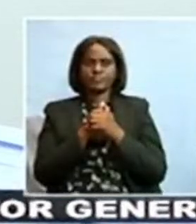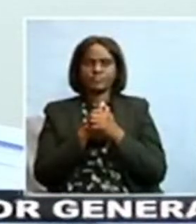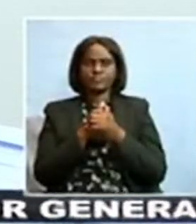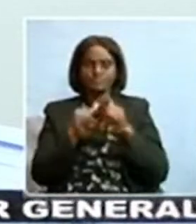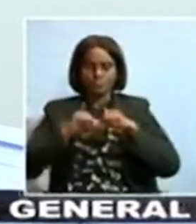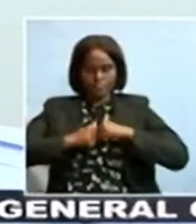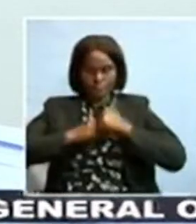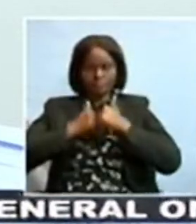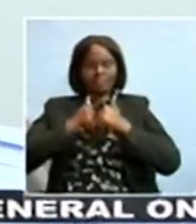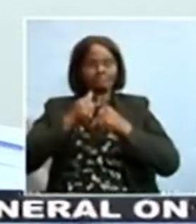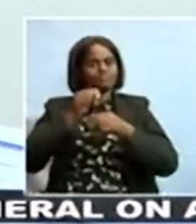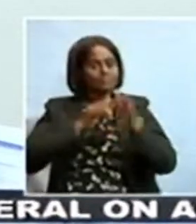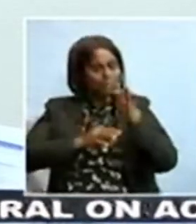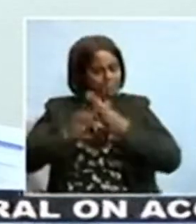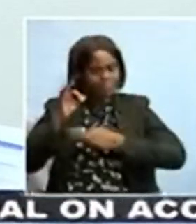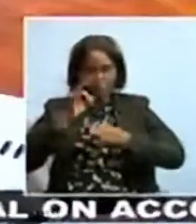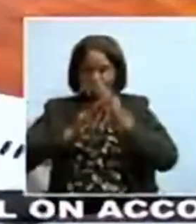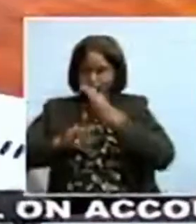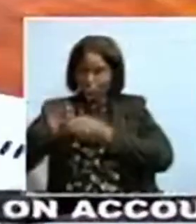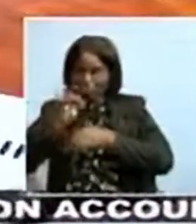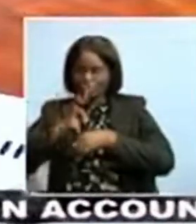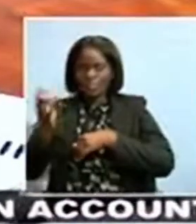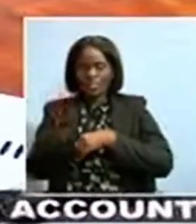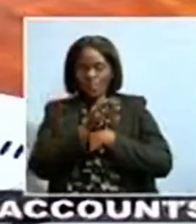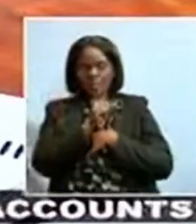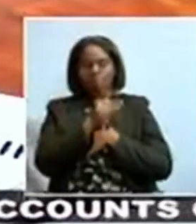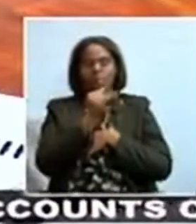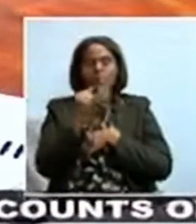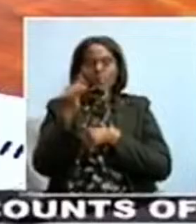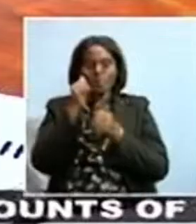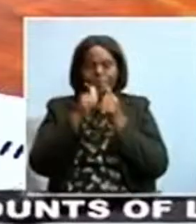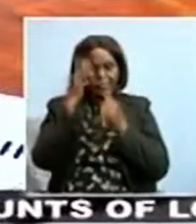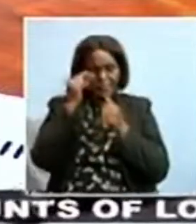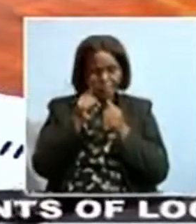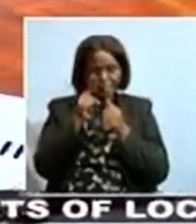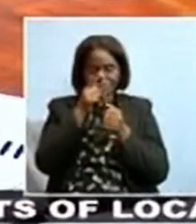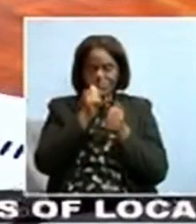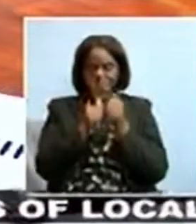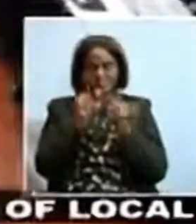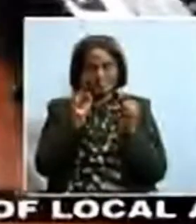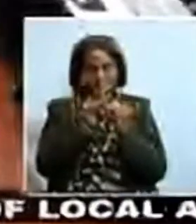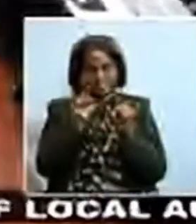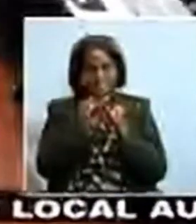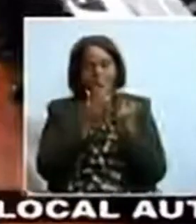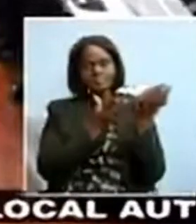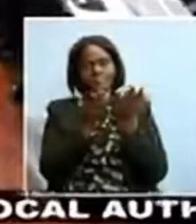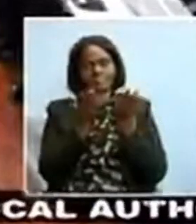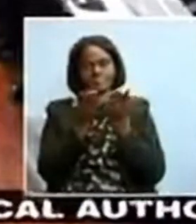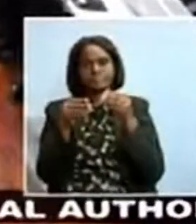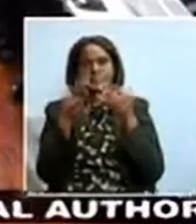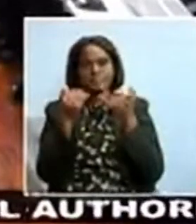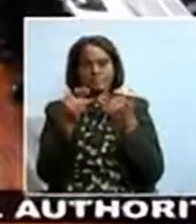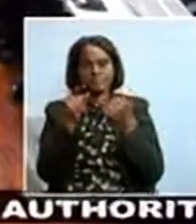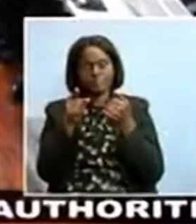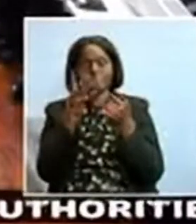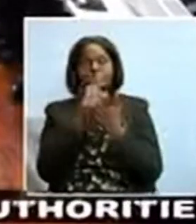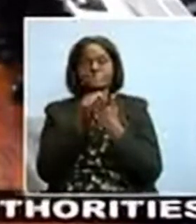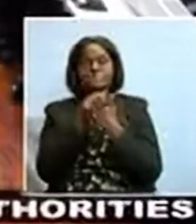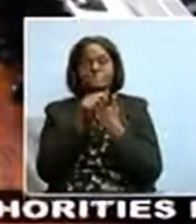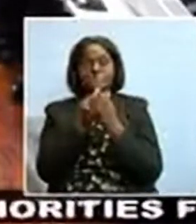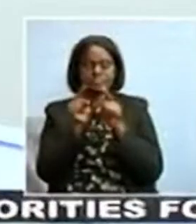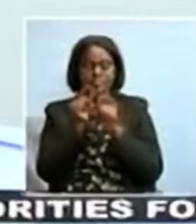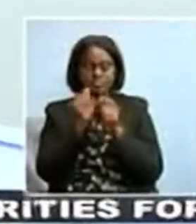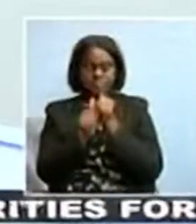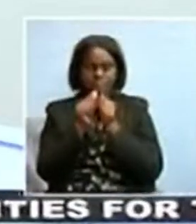We belabored on this issue because it hinges on service delivery. The amount that